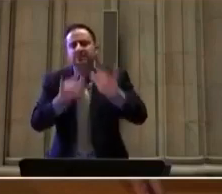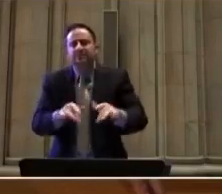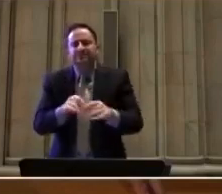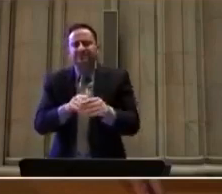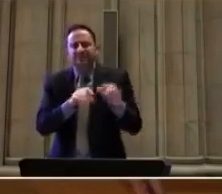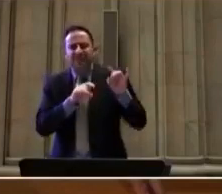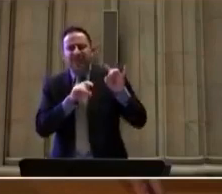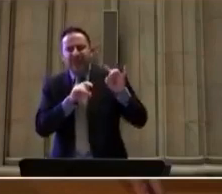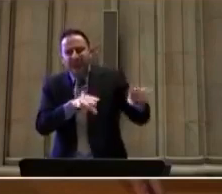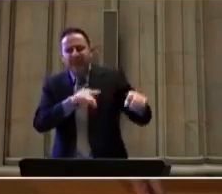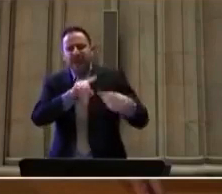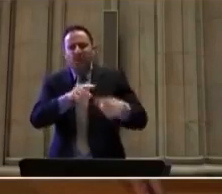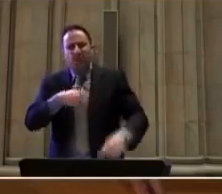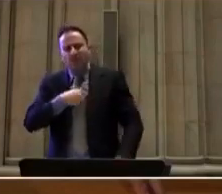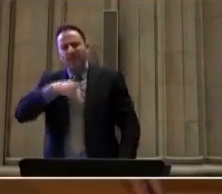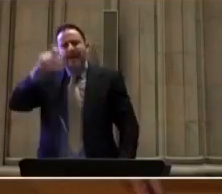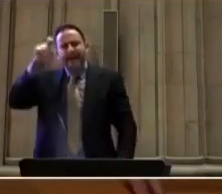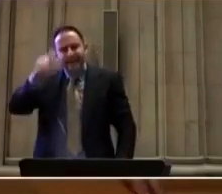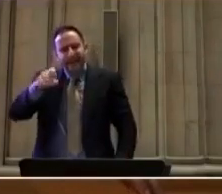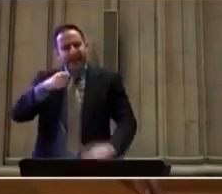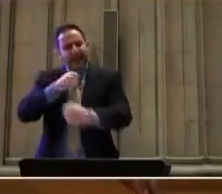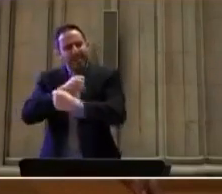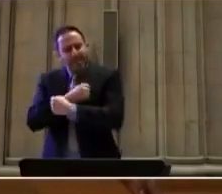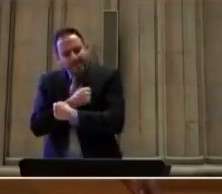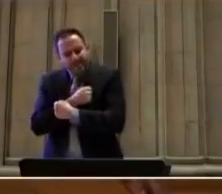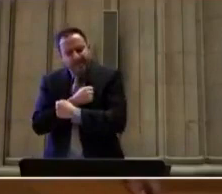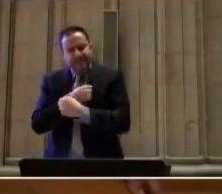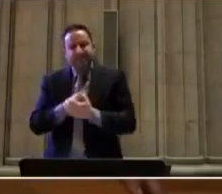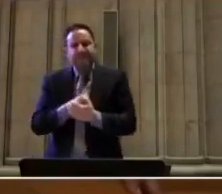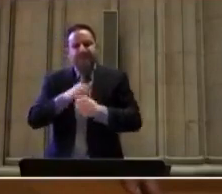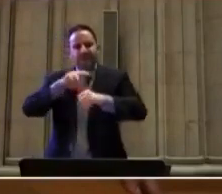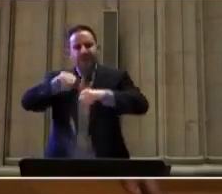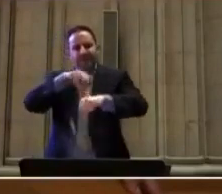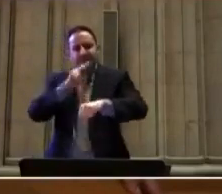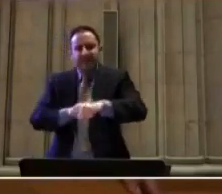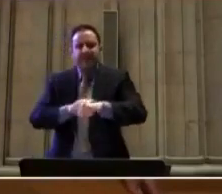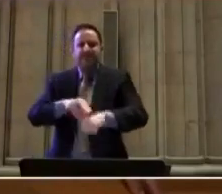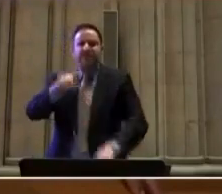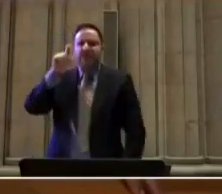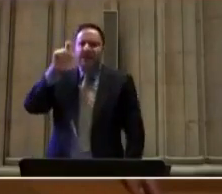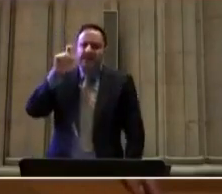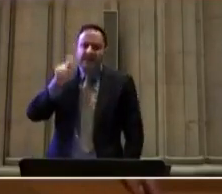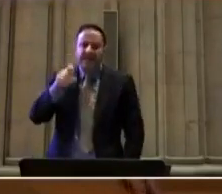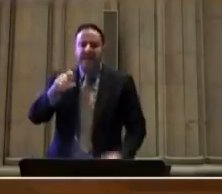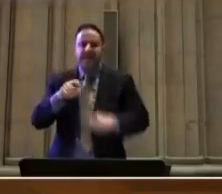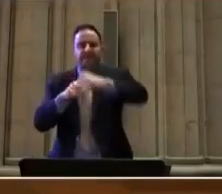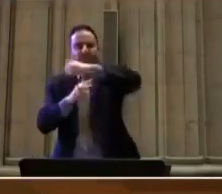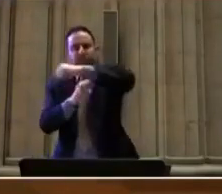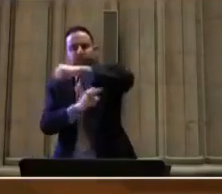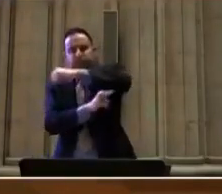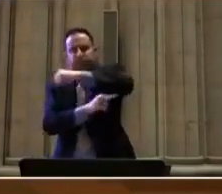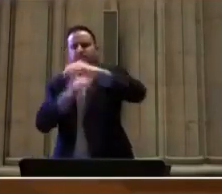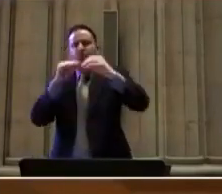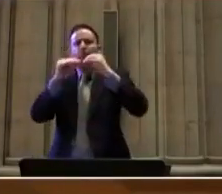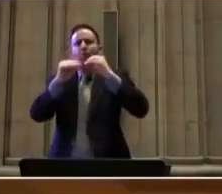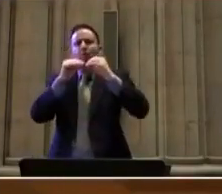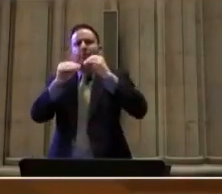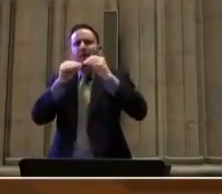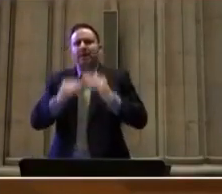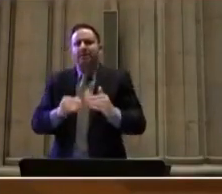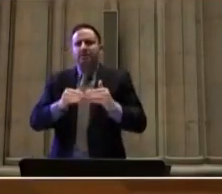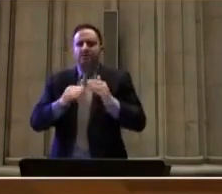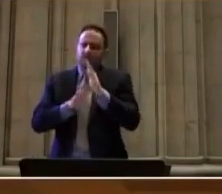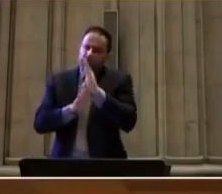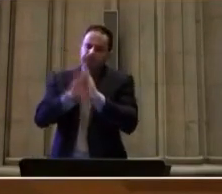when we ought to be loving. And every now and then, a nation needs breach repairers to take us forward.